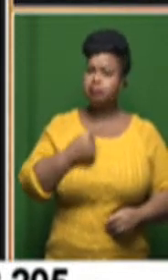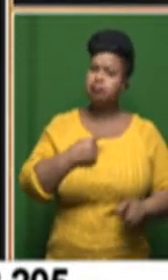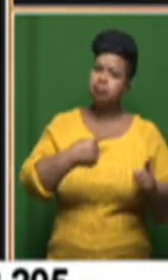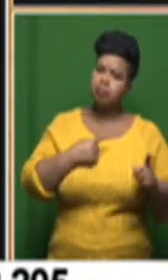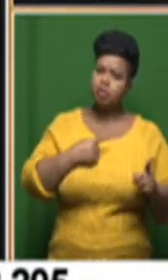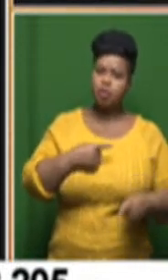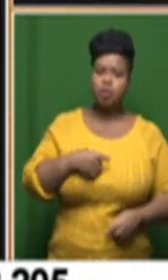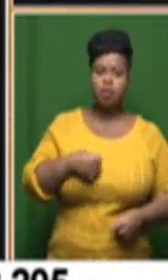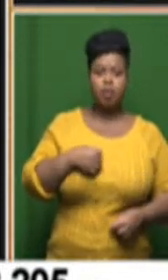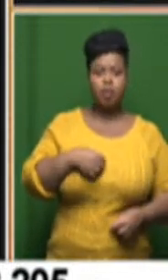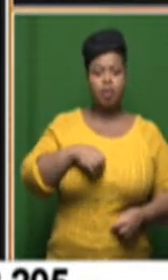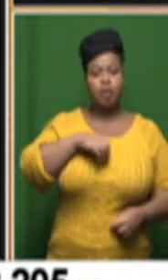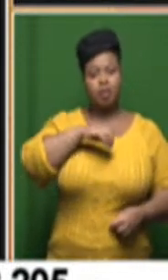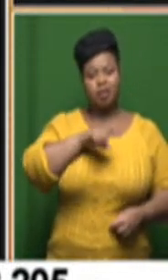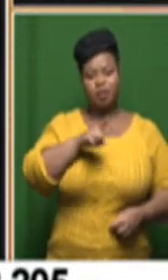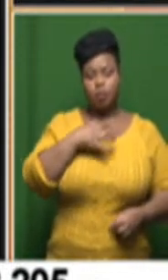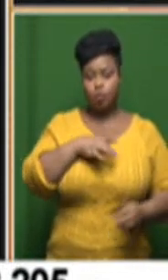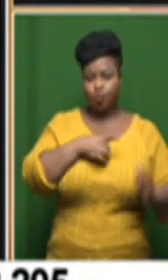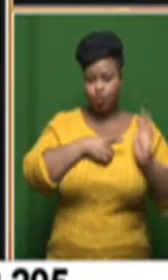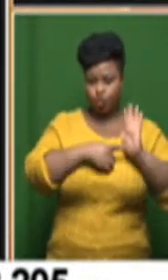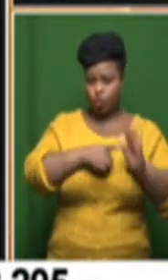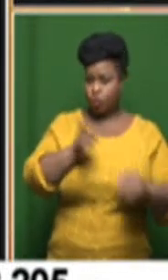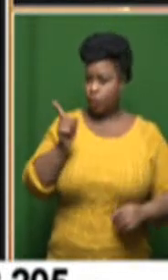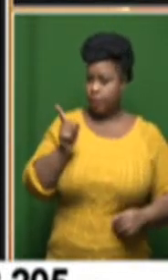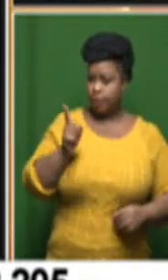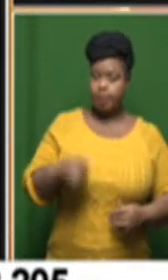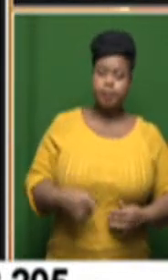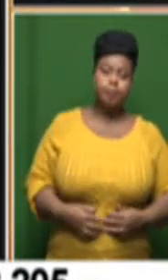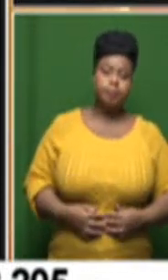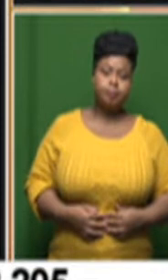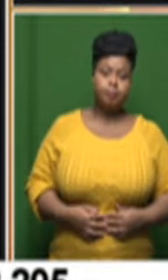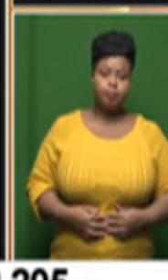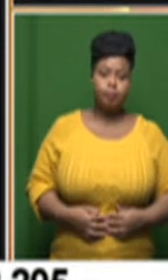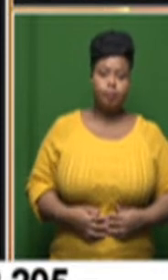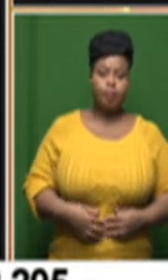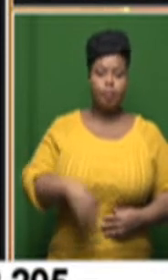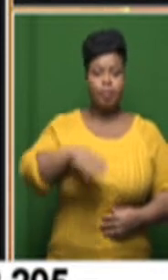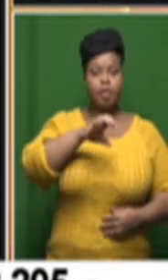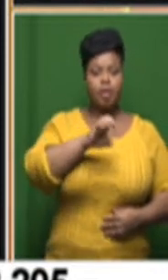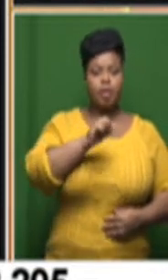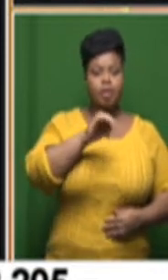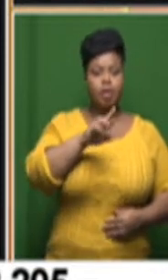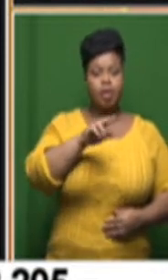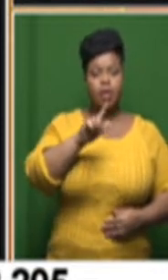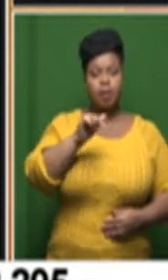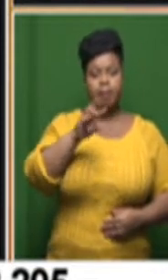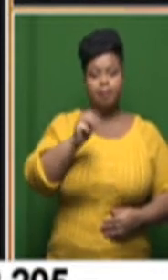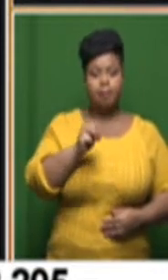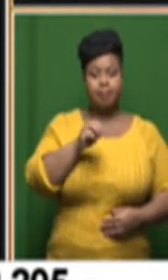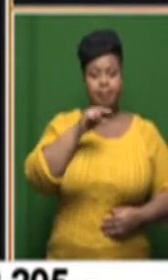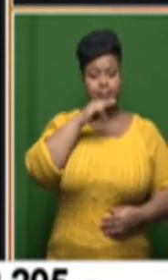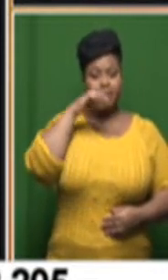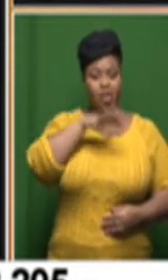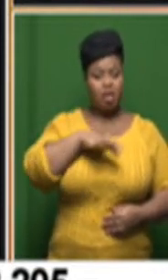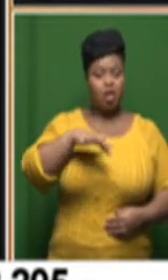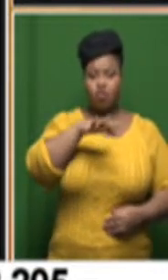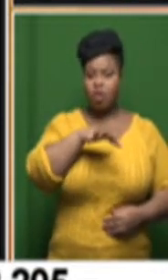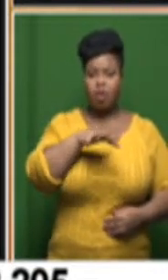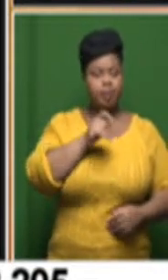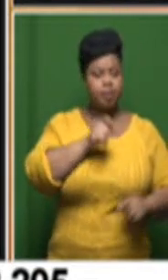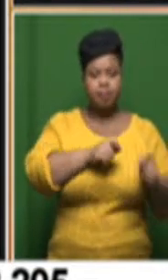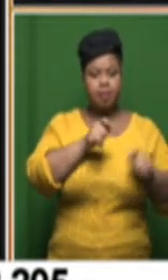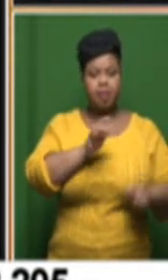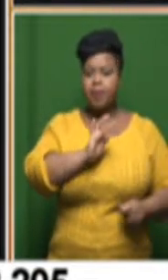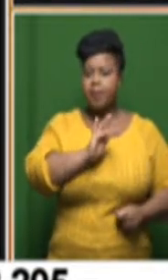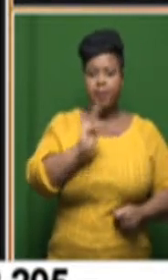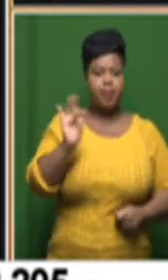now on 31st May, I just want to show this, that in Elim, for example, at that stage, none of the people